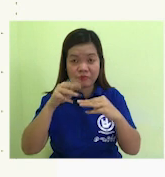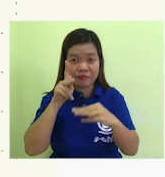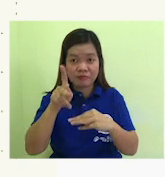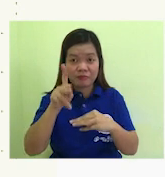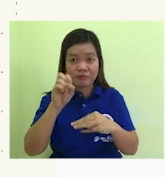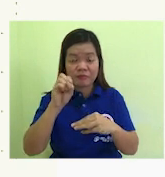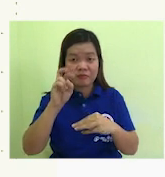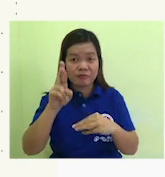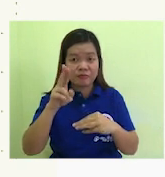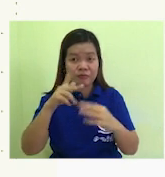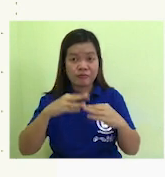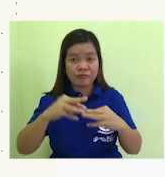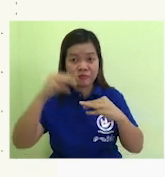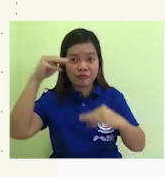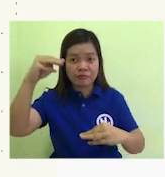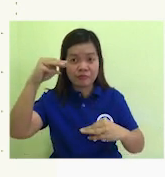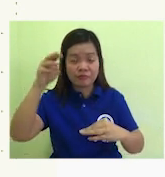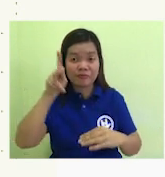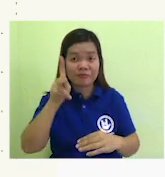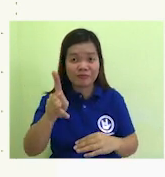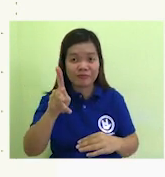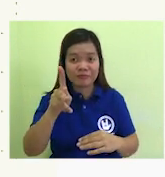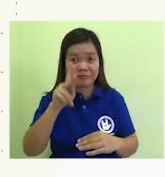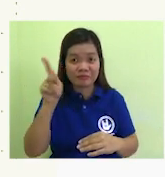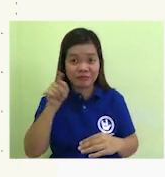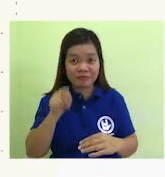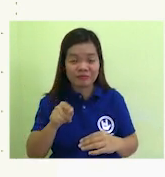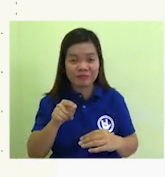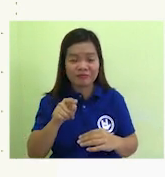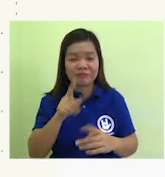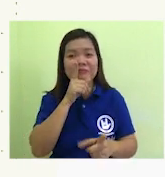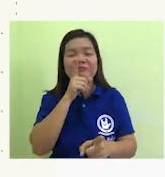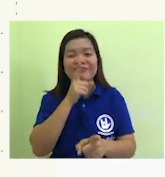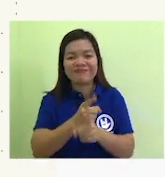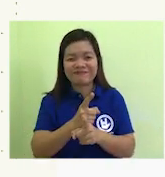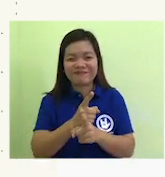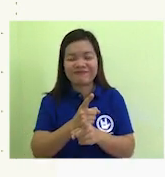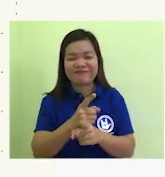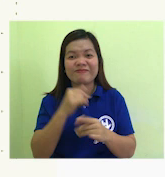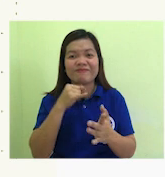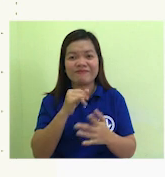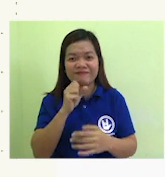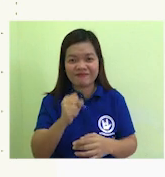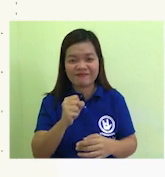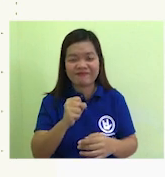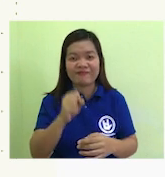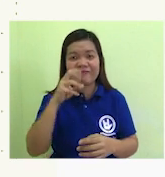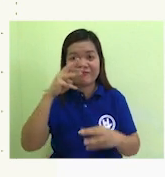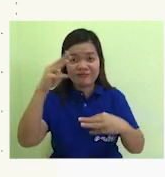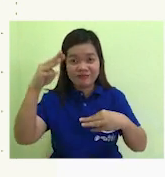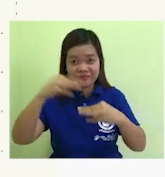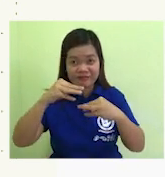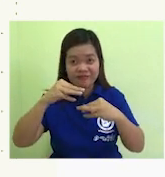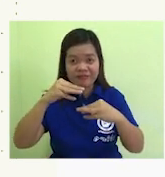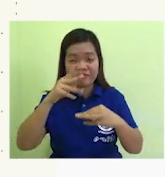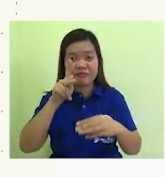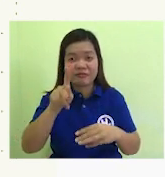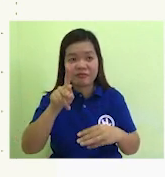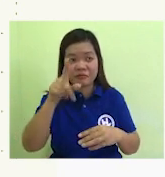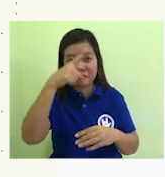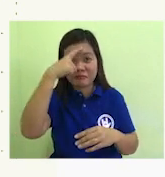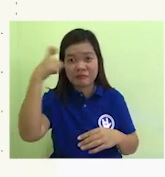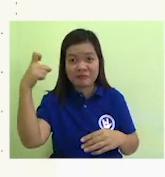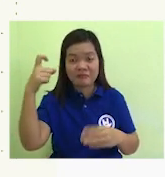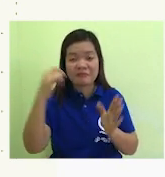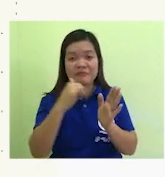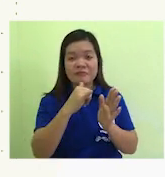maximum point? Correct. it is a minimum point because